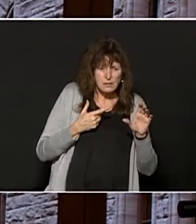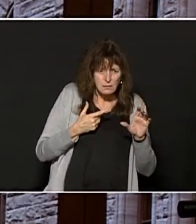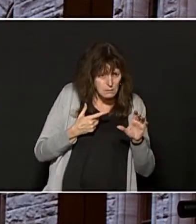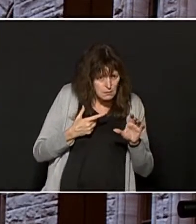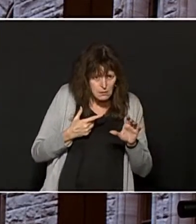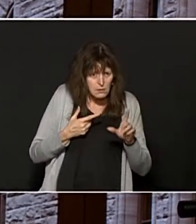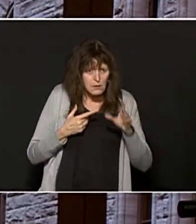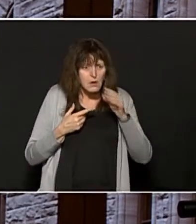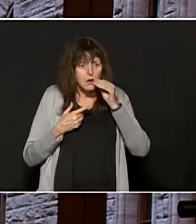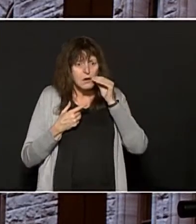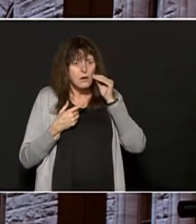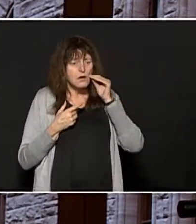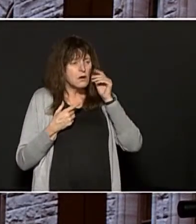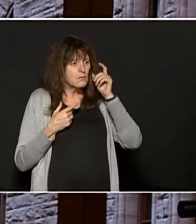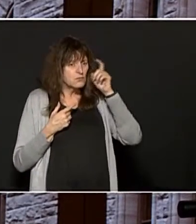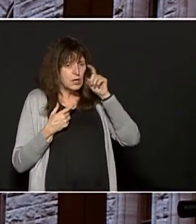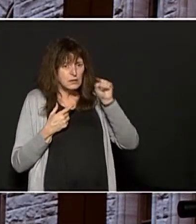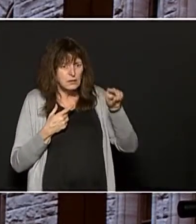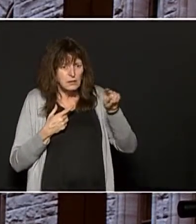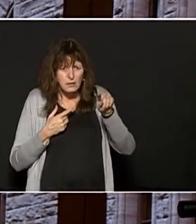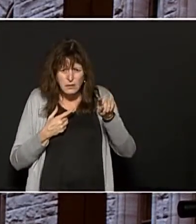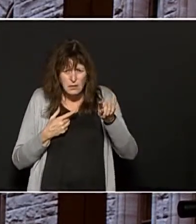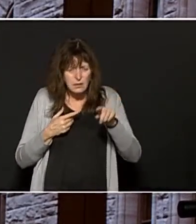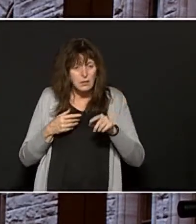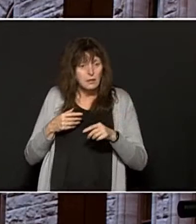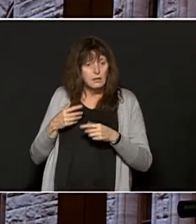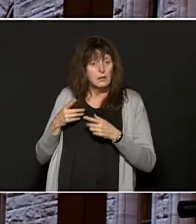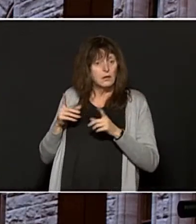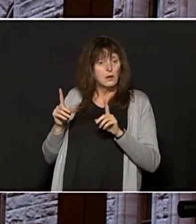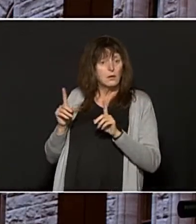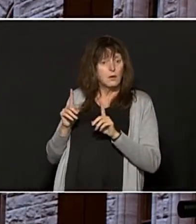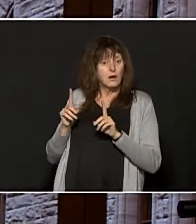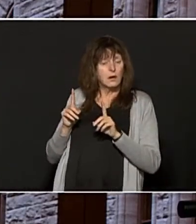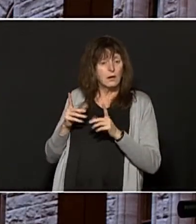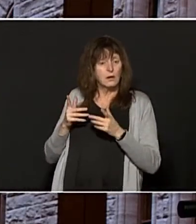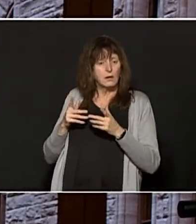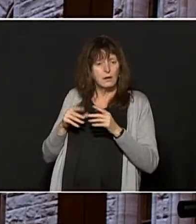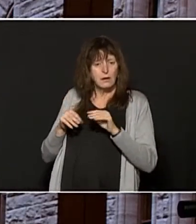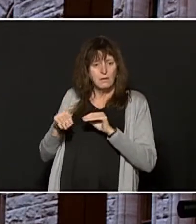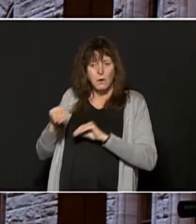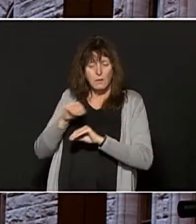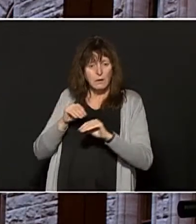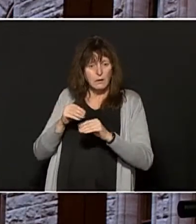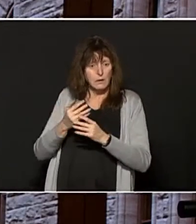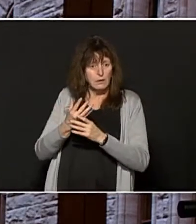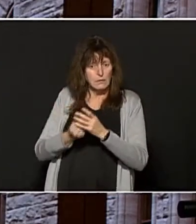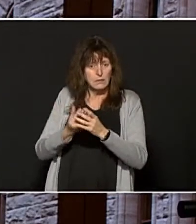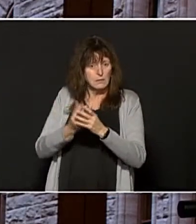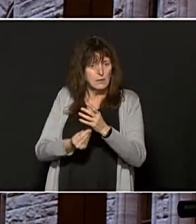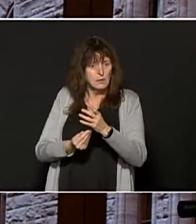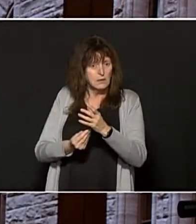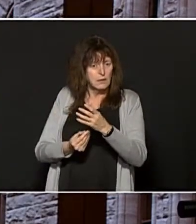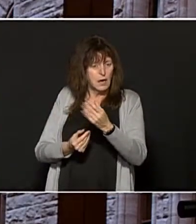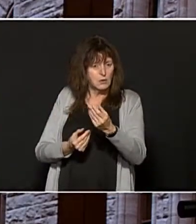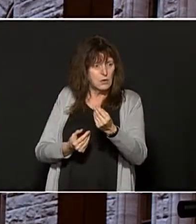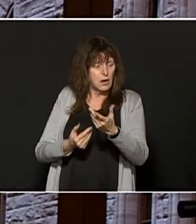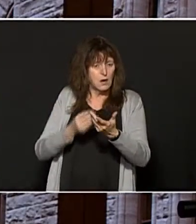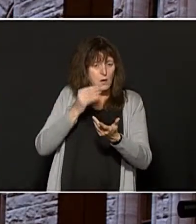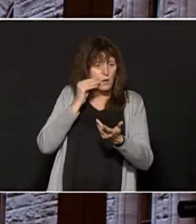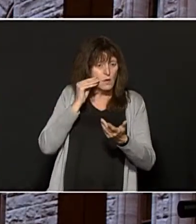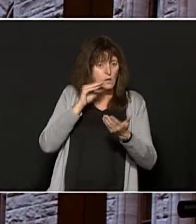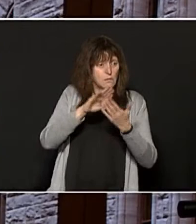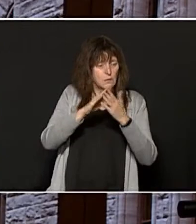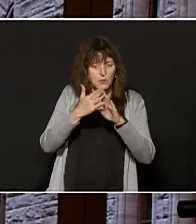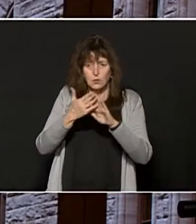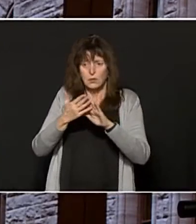That means more people are passing away outside of those settings, and younger age groups are being involved, and some